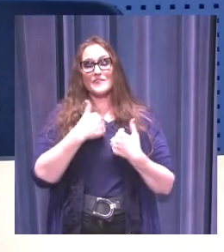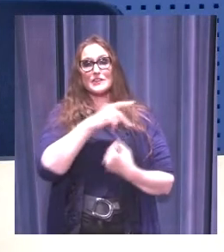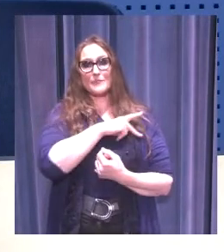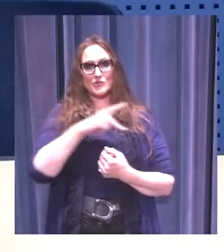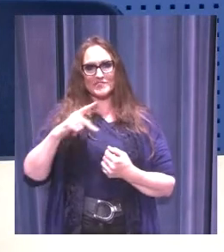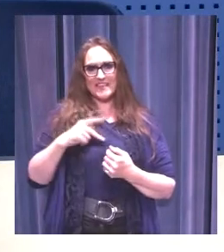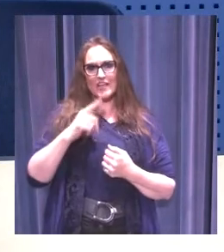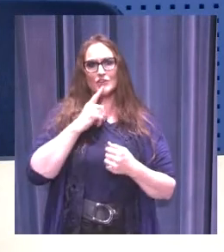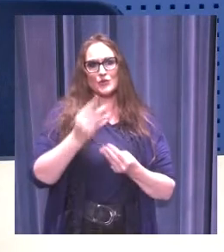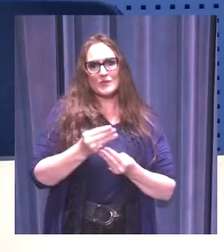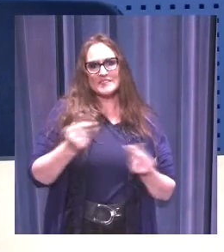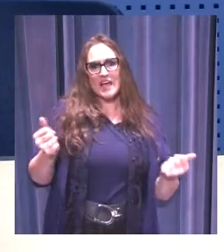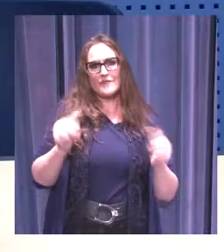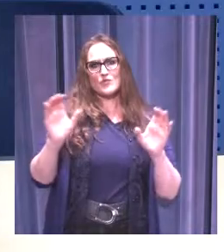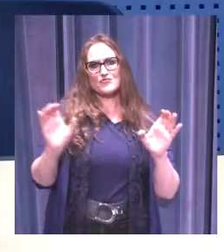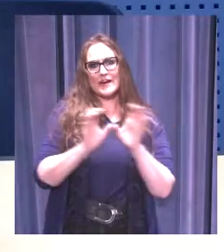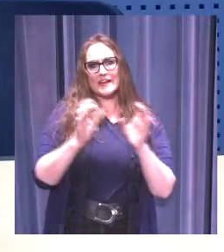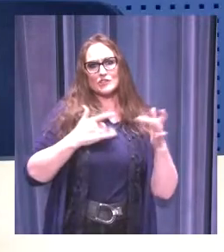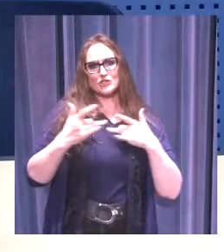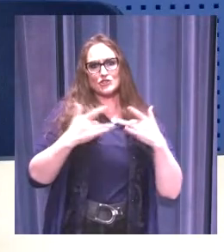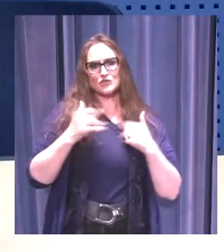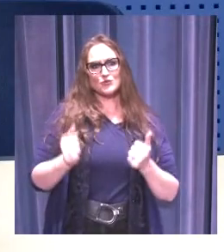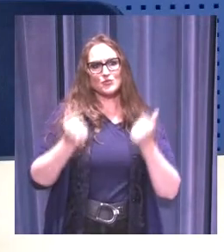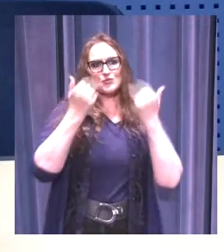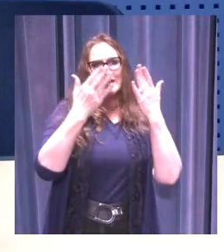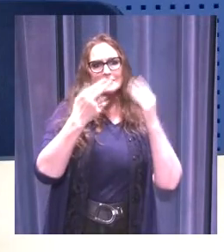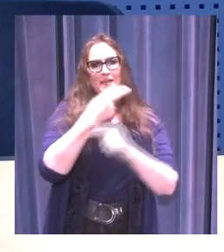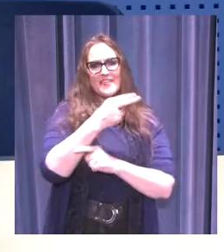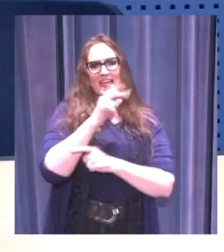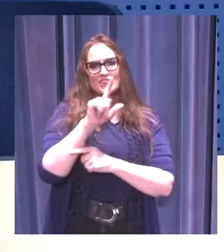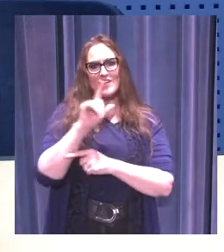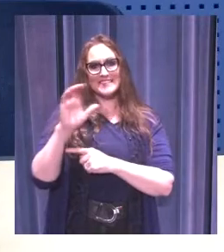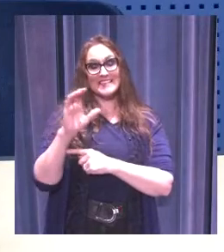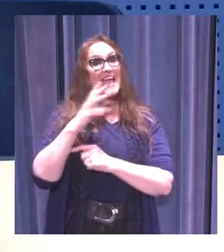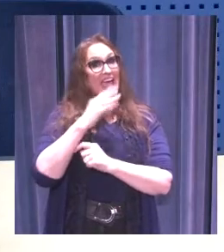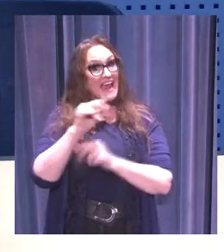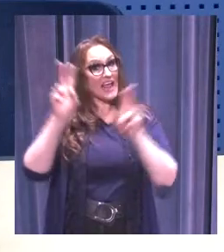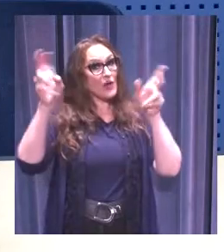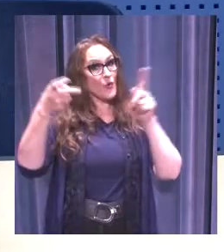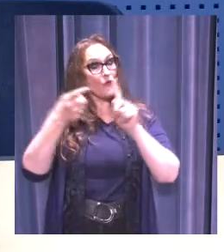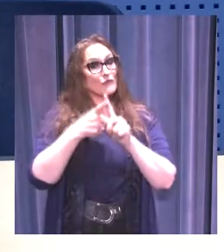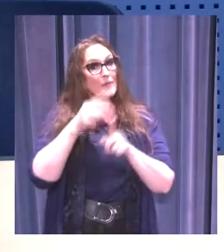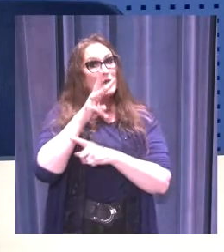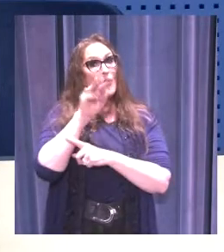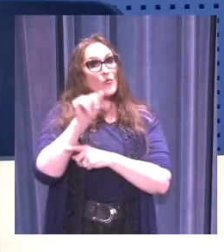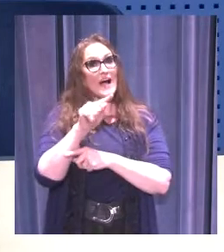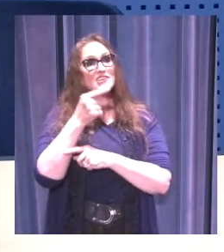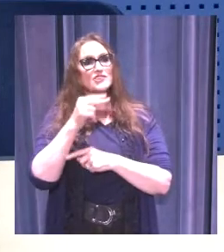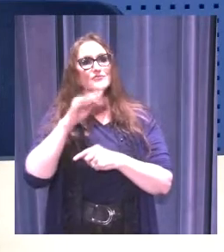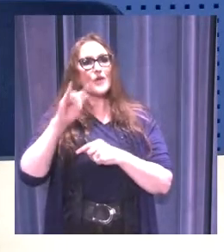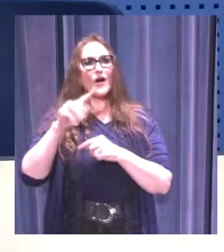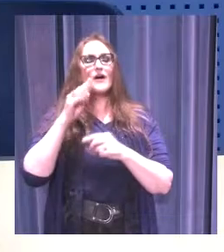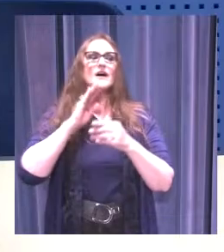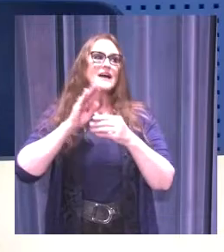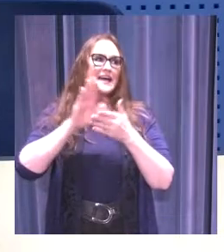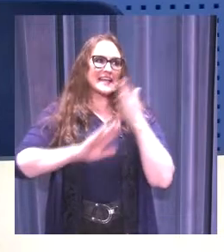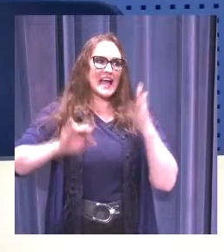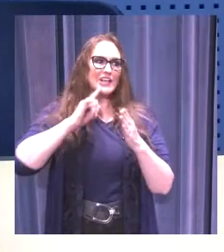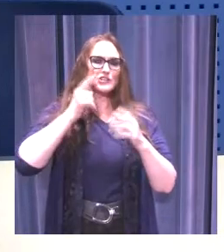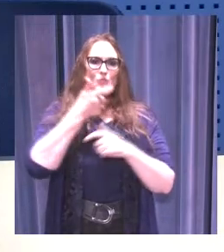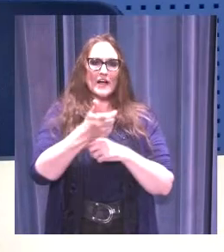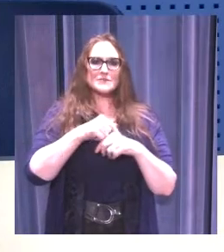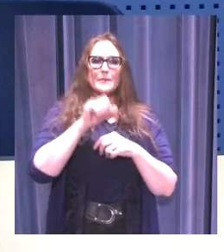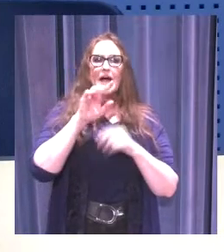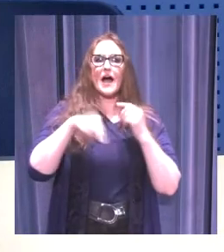personnel to resolve accreditation concerns raised by the HLC. And I quote from the Washtenaw Community College Watch article about